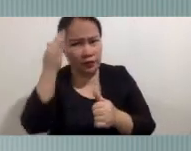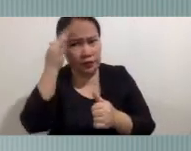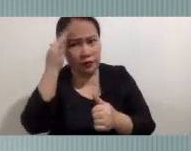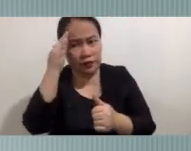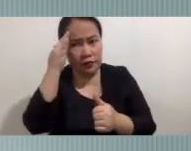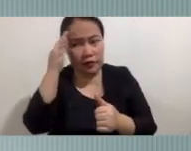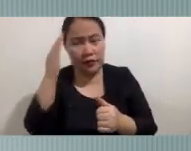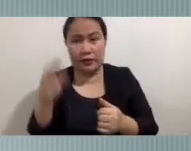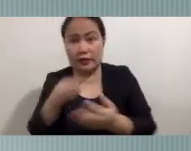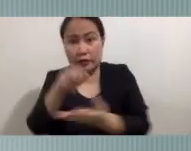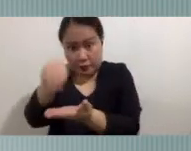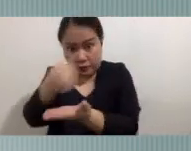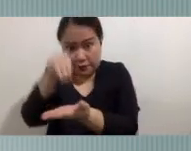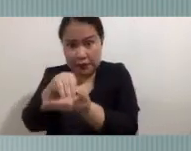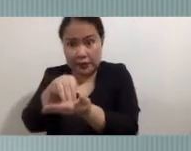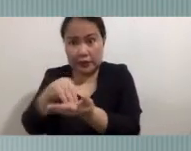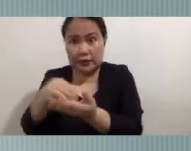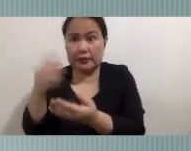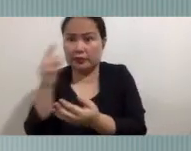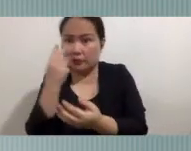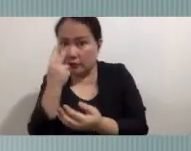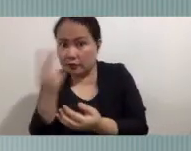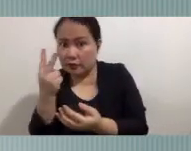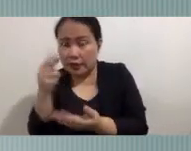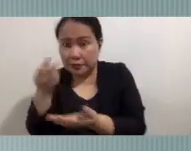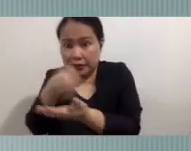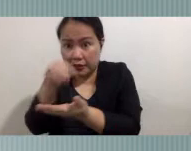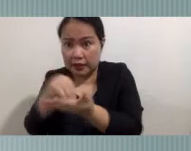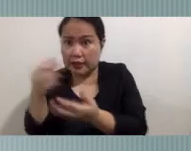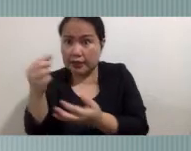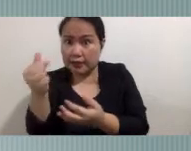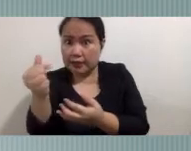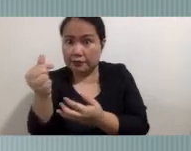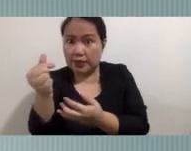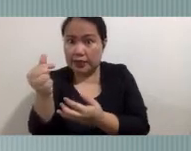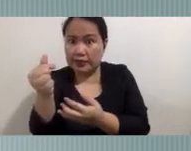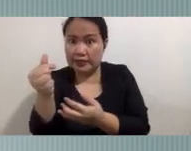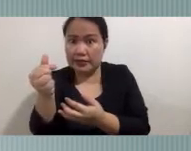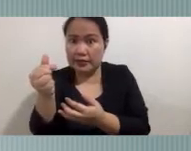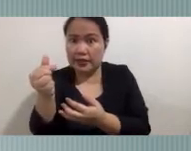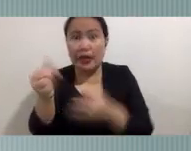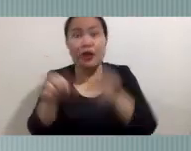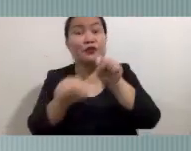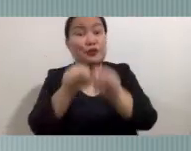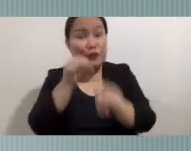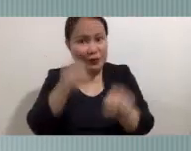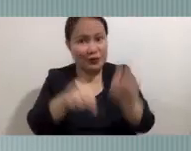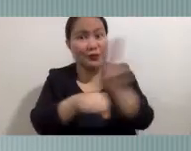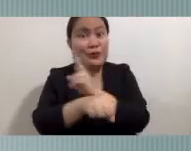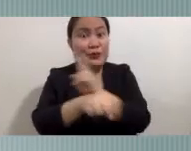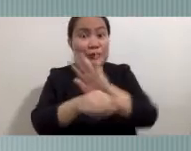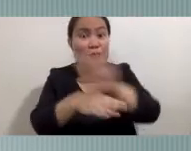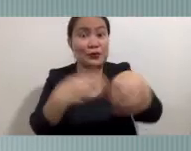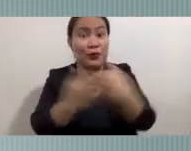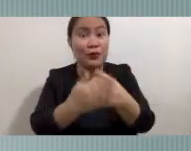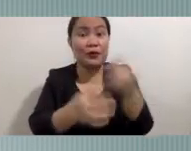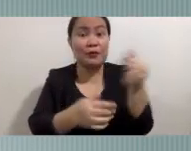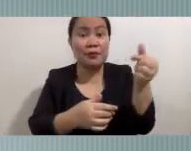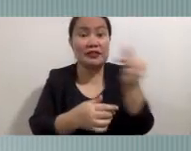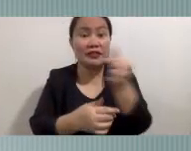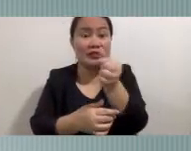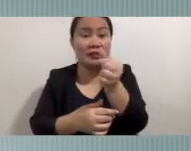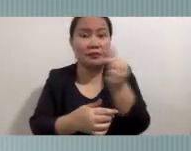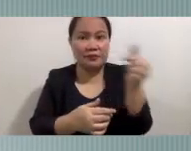to? Dito ka naman titingin. Okay? So, since plus to or positive, therefore, ang gagamitin natin